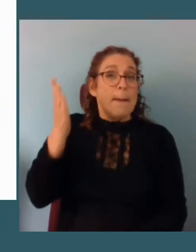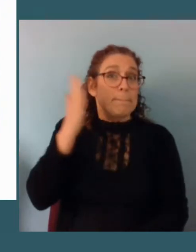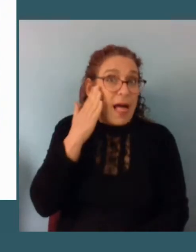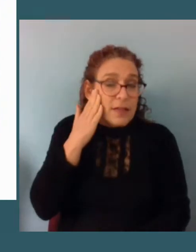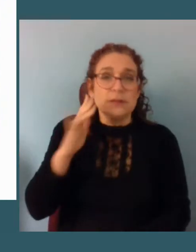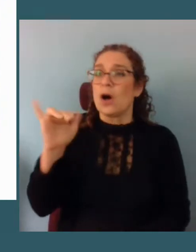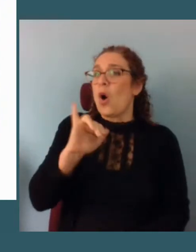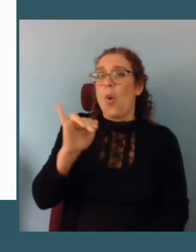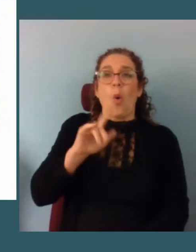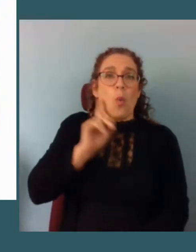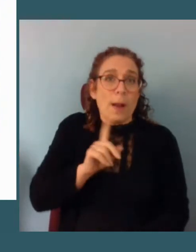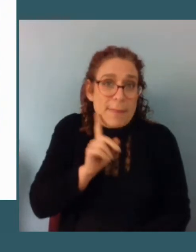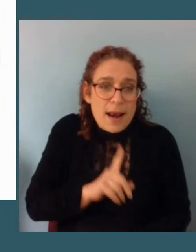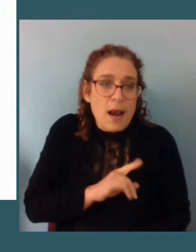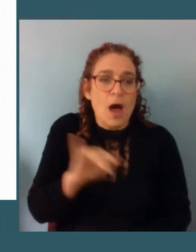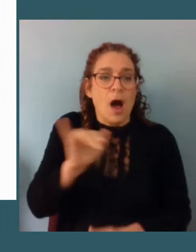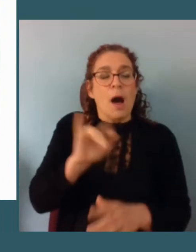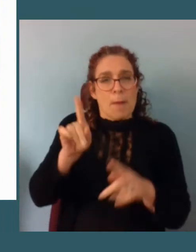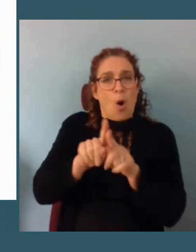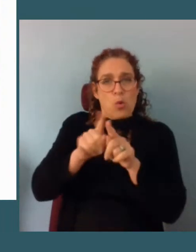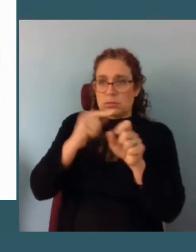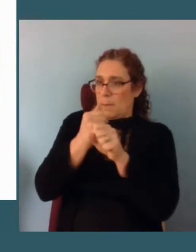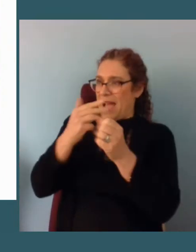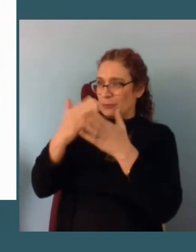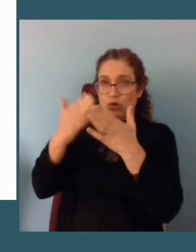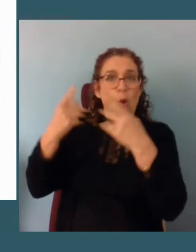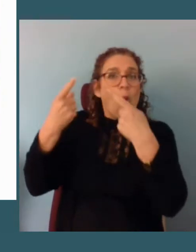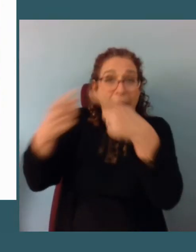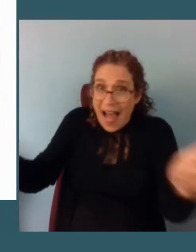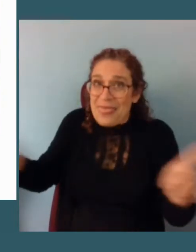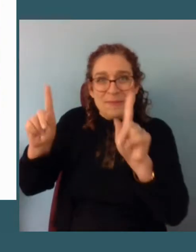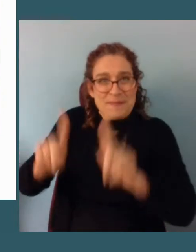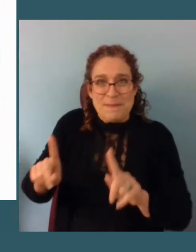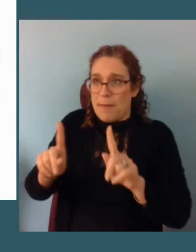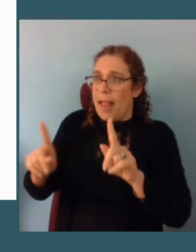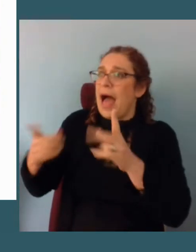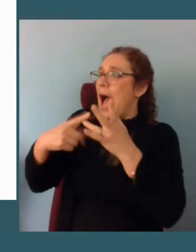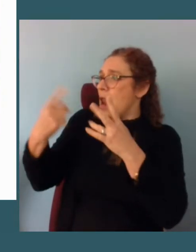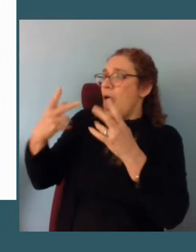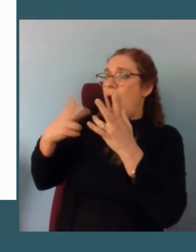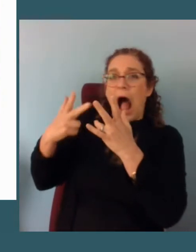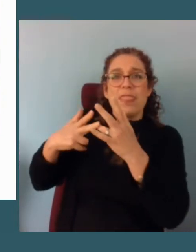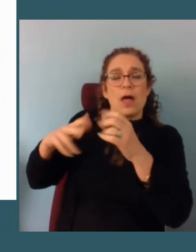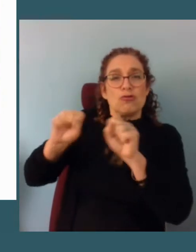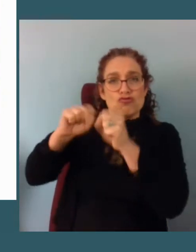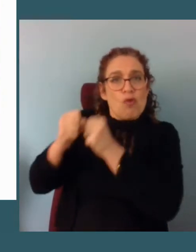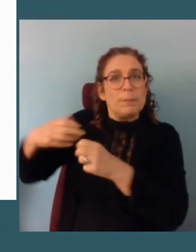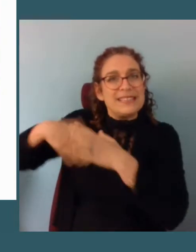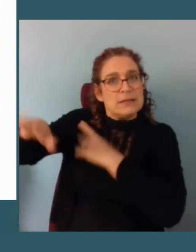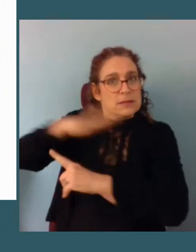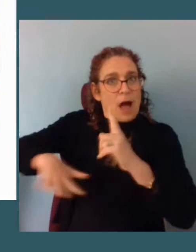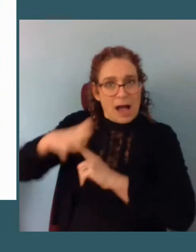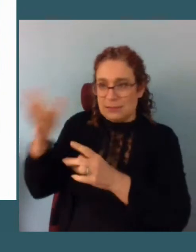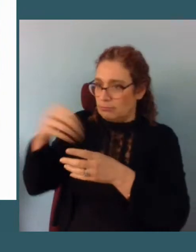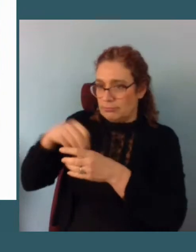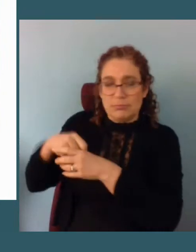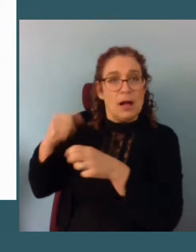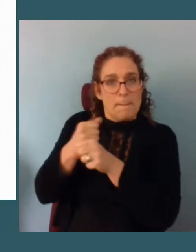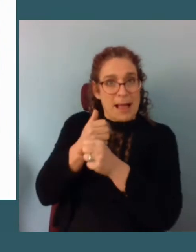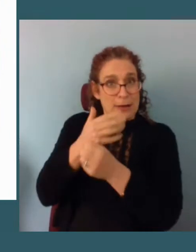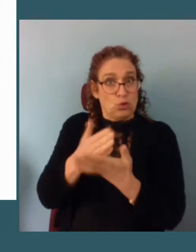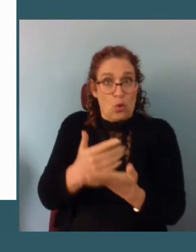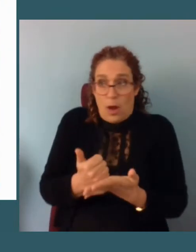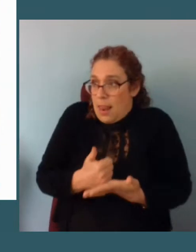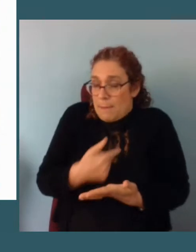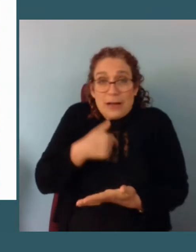diverse ethnic groups are also represented in the research that we are doing, so we can see if they're generalizable across populations.